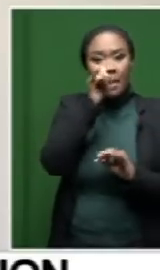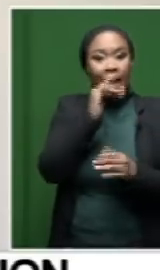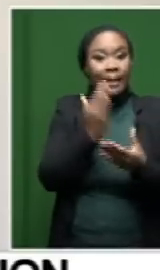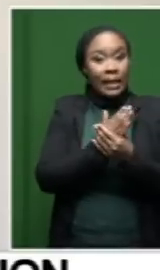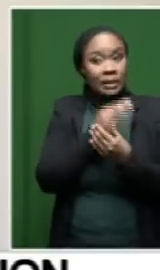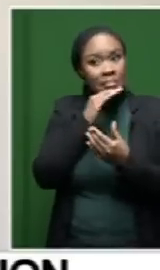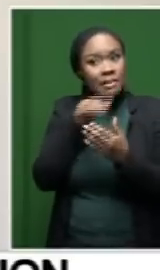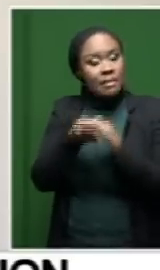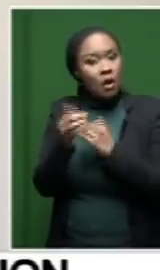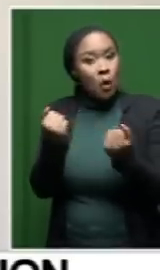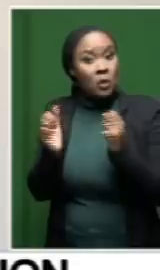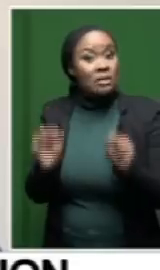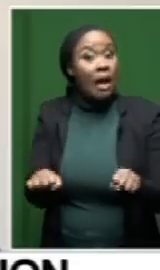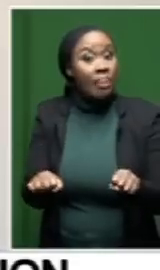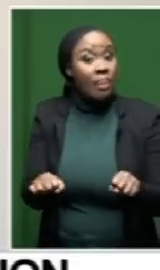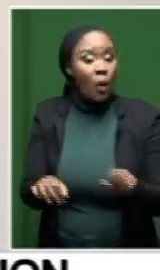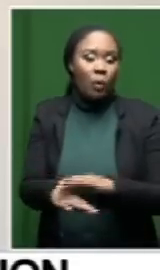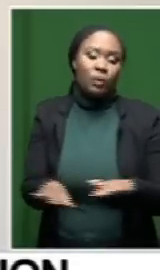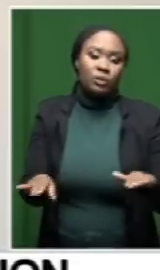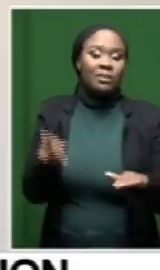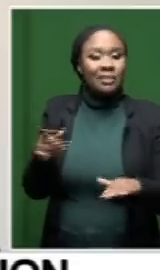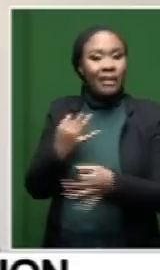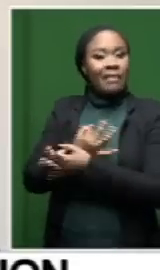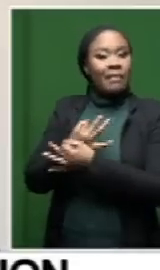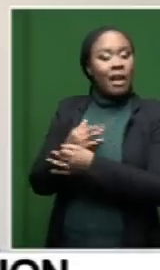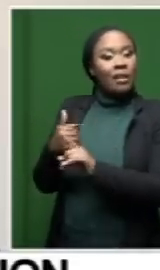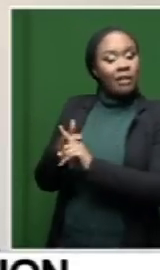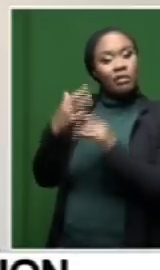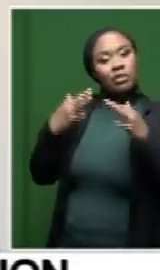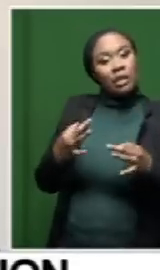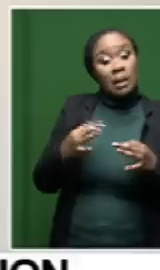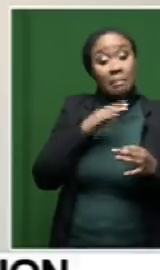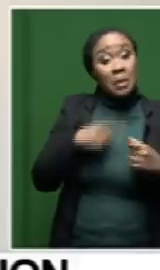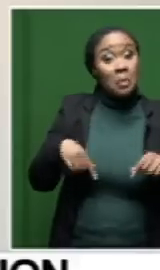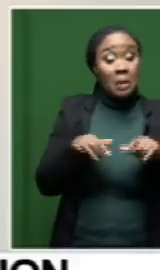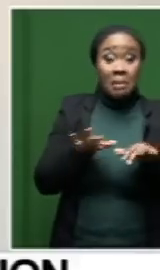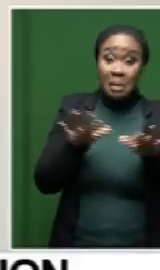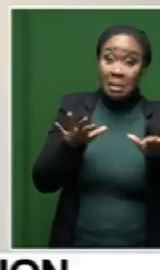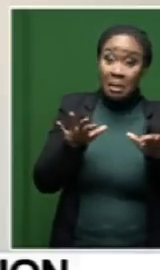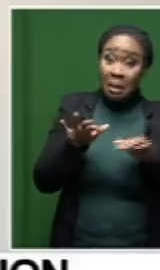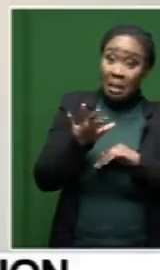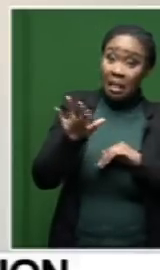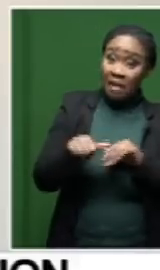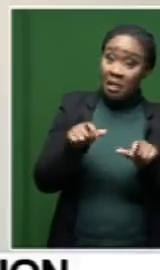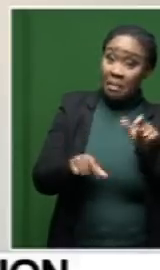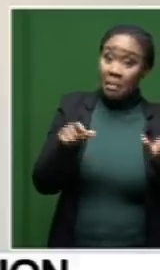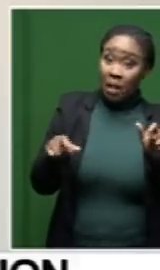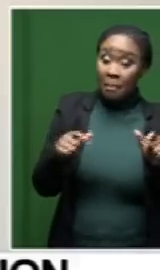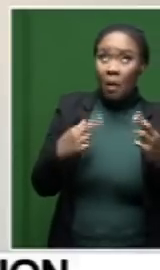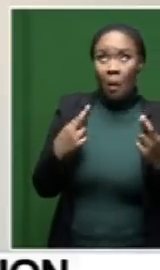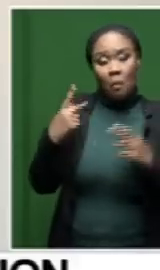possibly winnable in a court of law. And what we do as the nation, we hope that when they exercise that judgment, they do so without